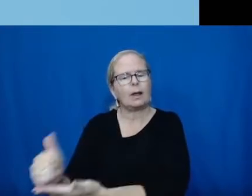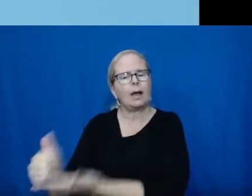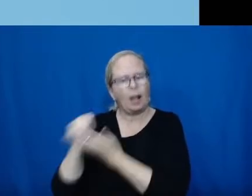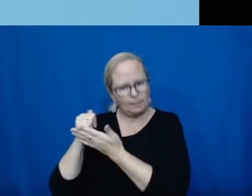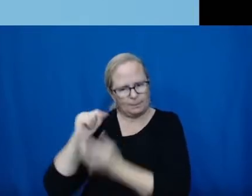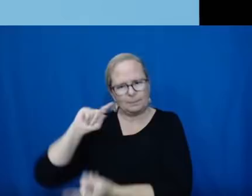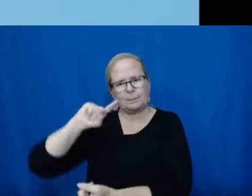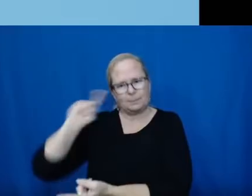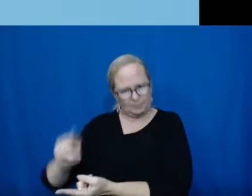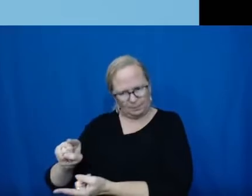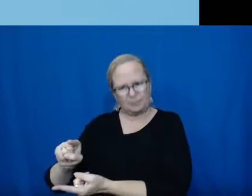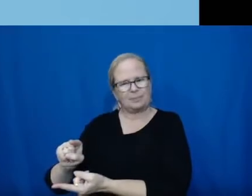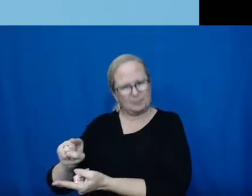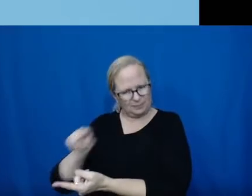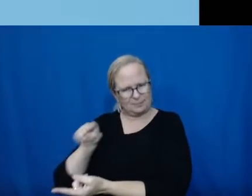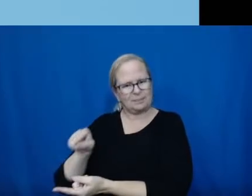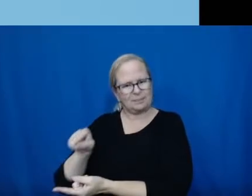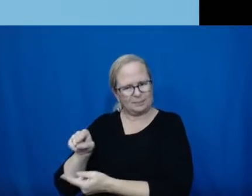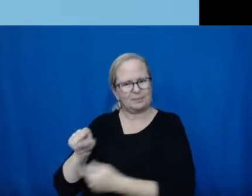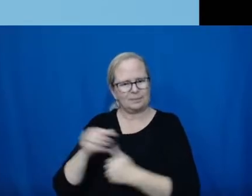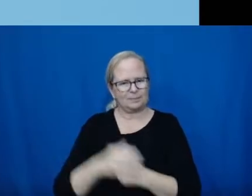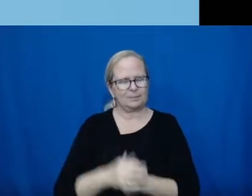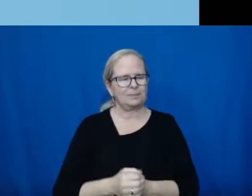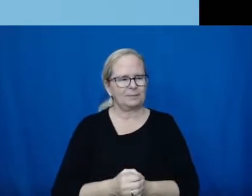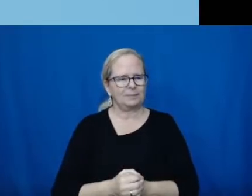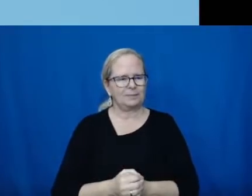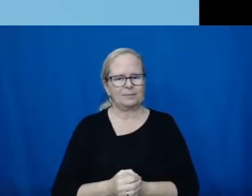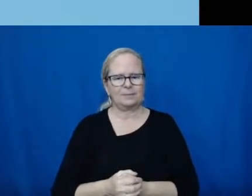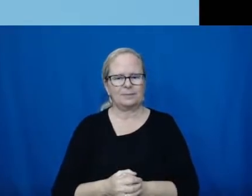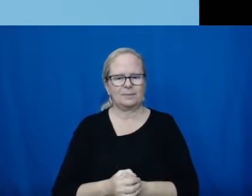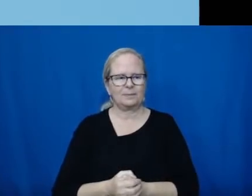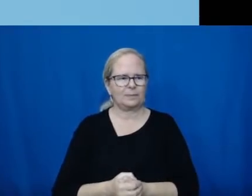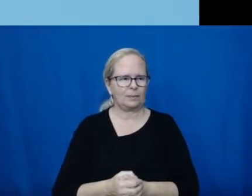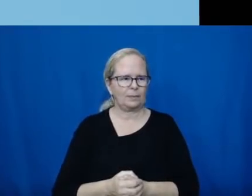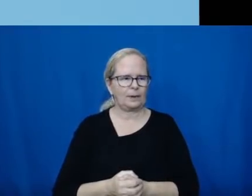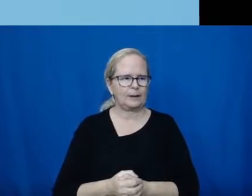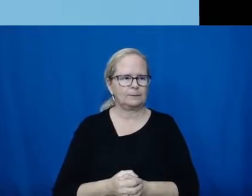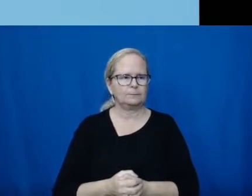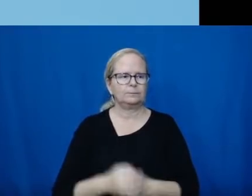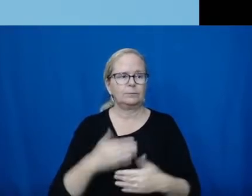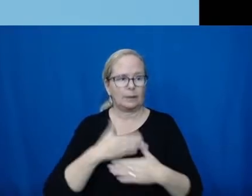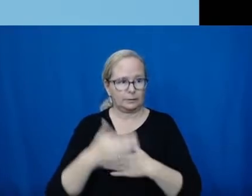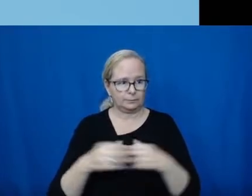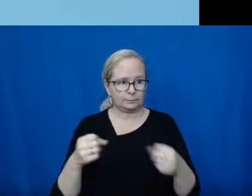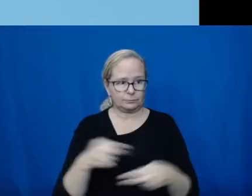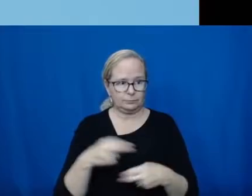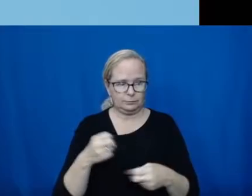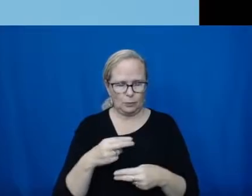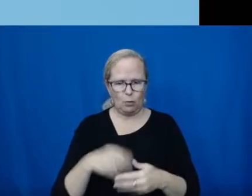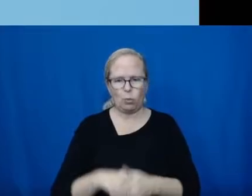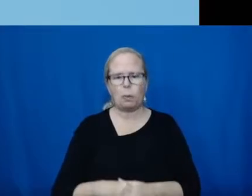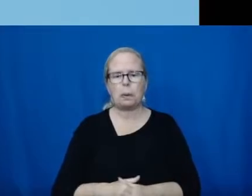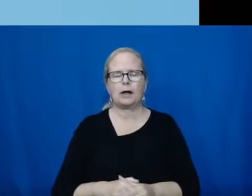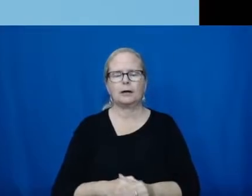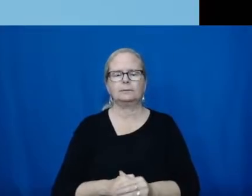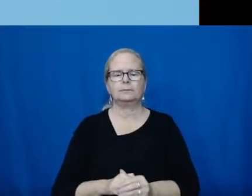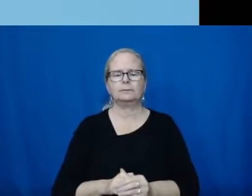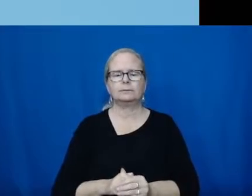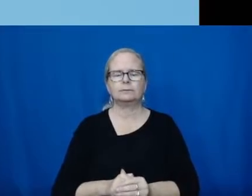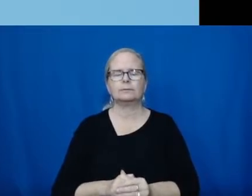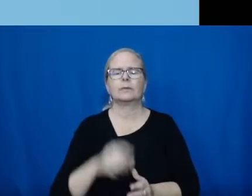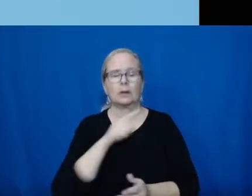And this graph shows two different strategies. So again, there are daily new cases adjusted per